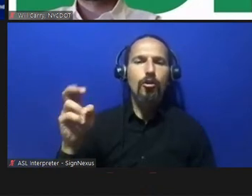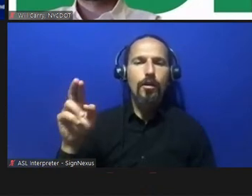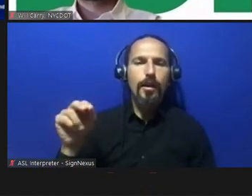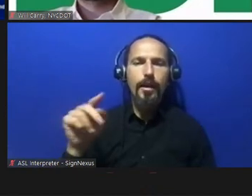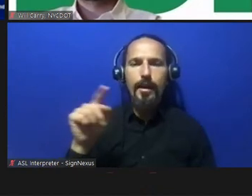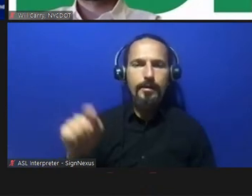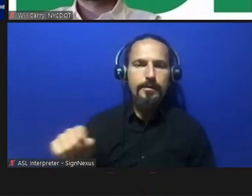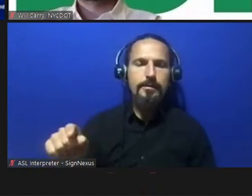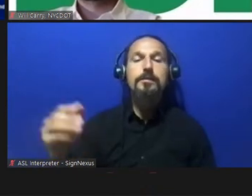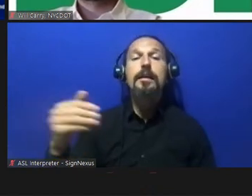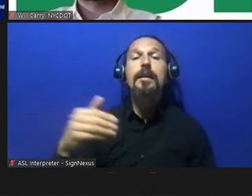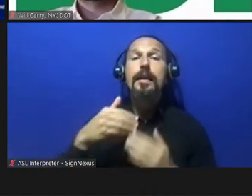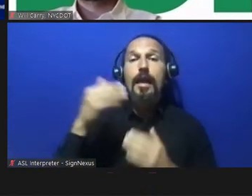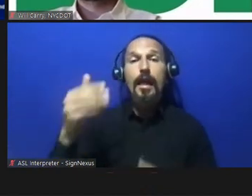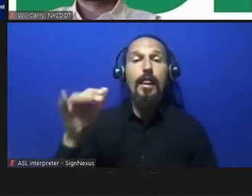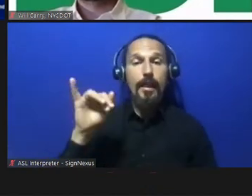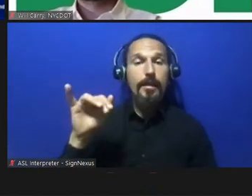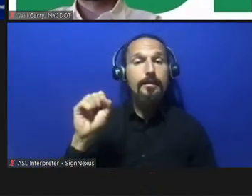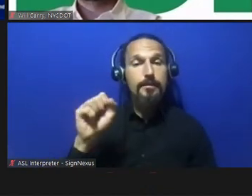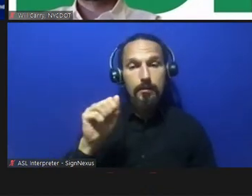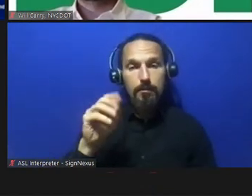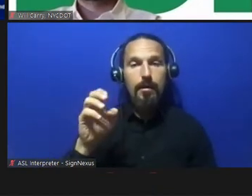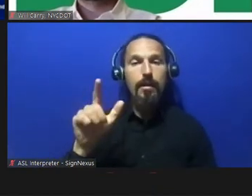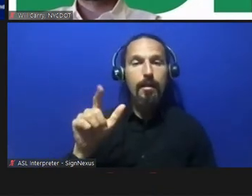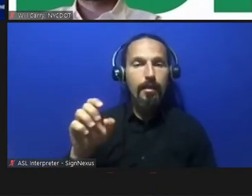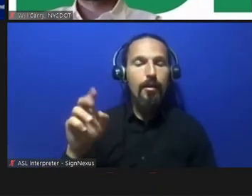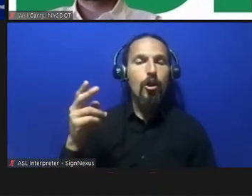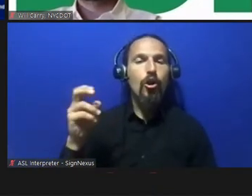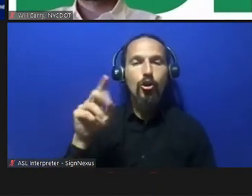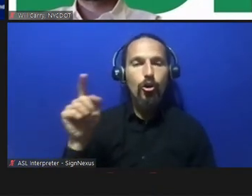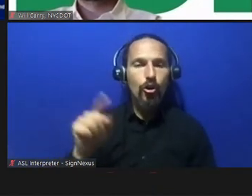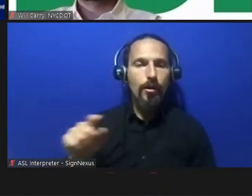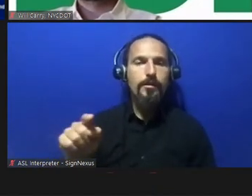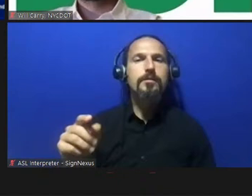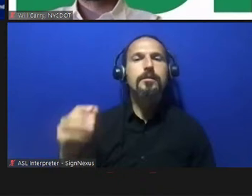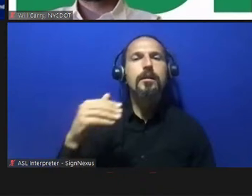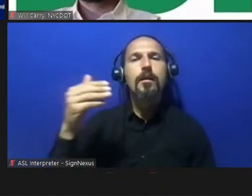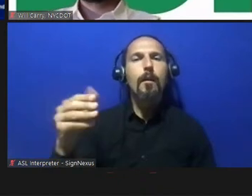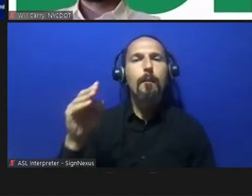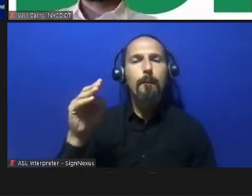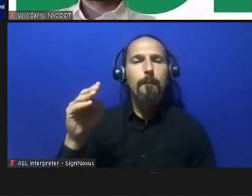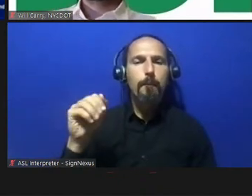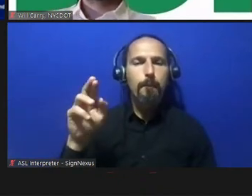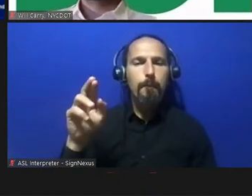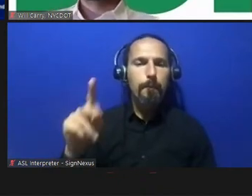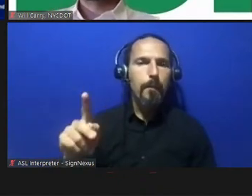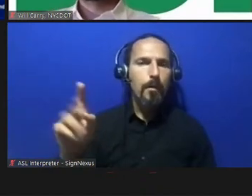the next speaker is isabel hernandez followed by mark berger